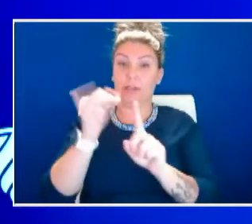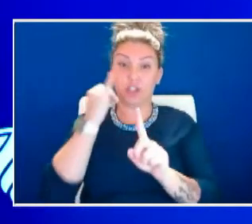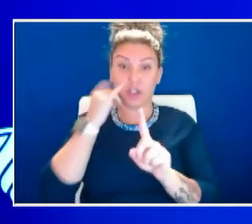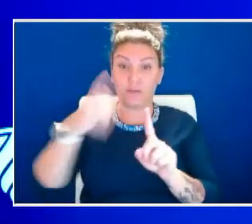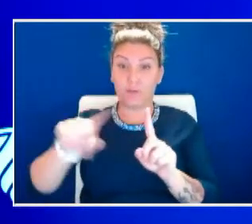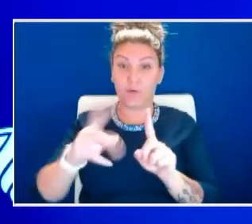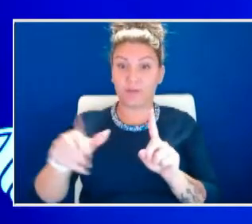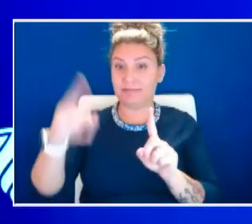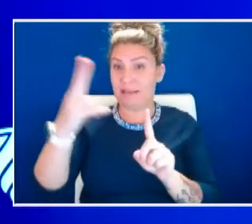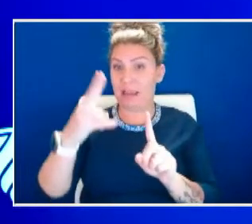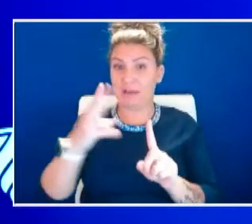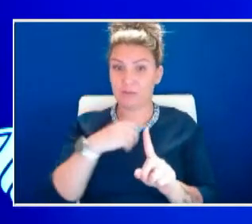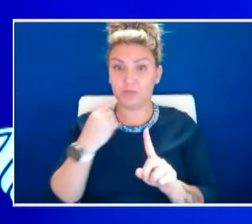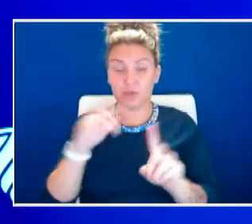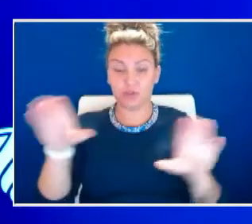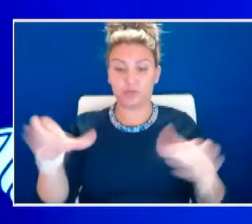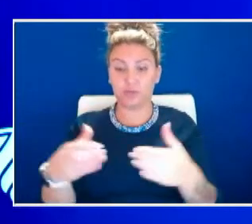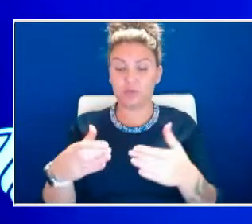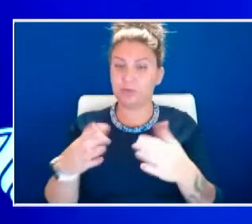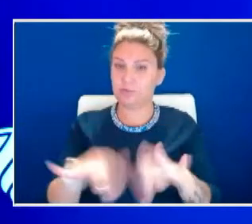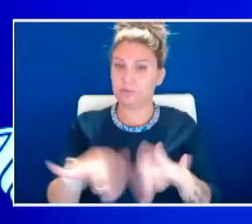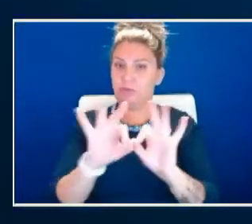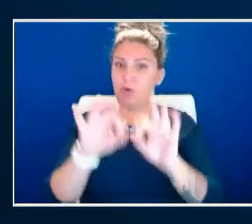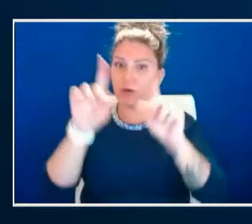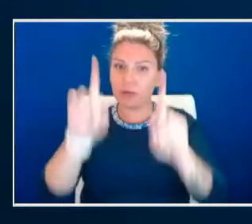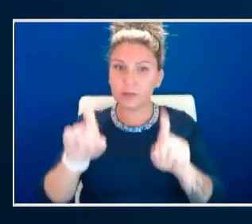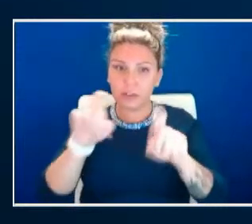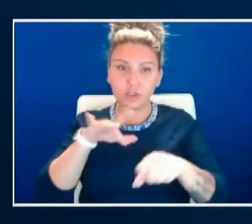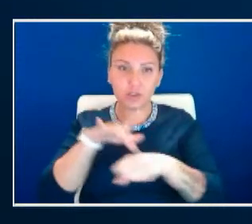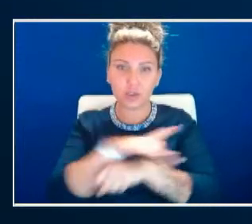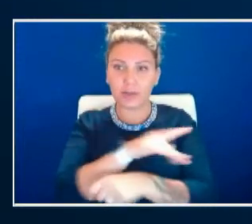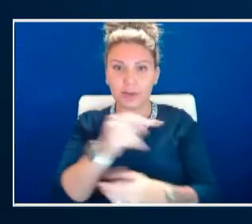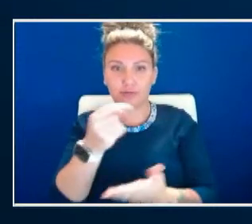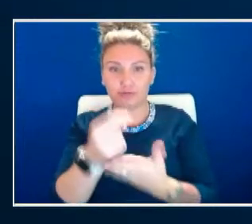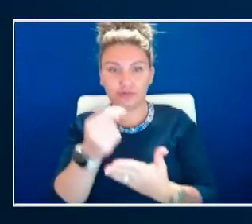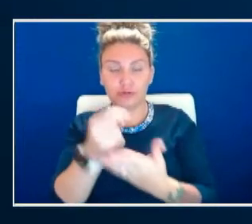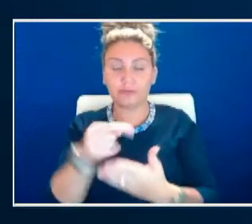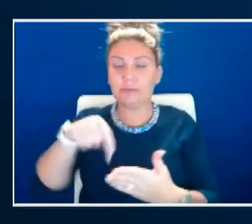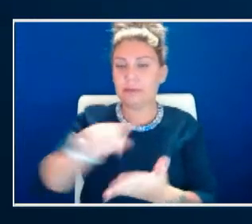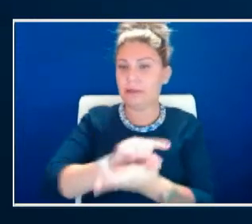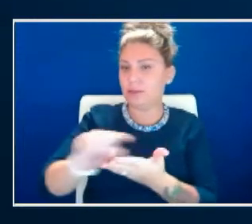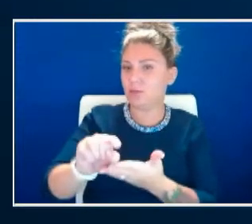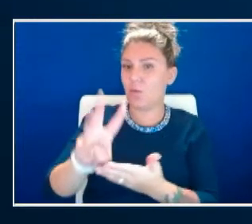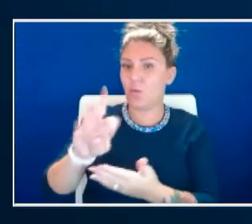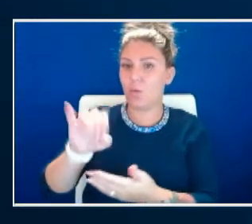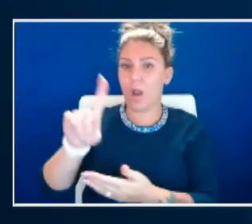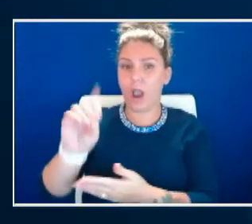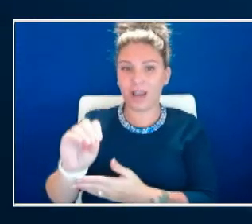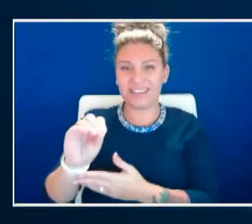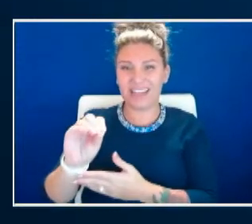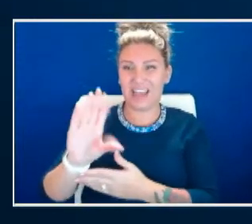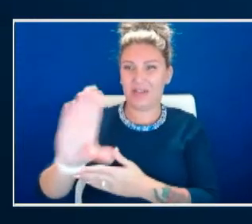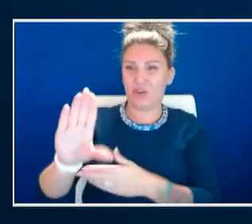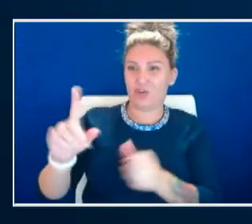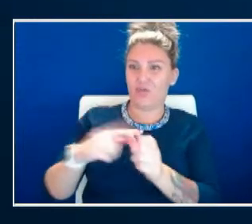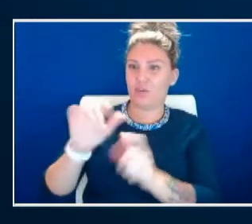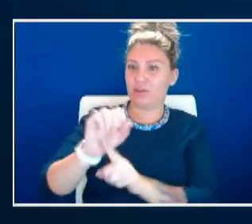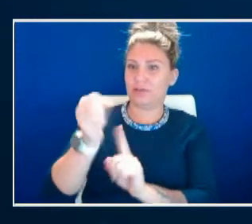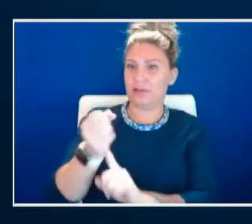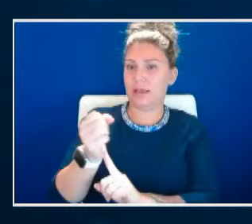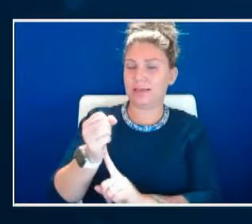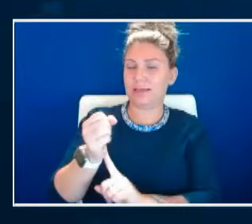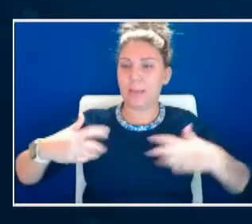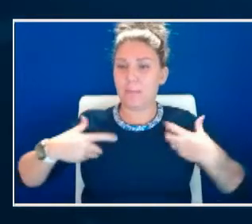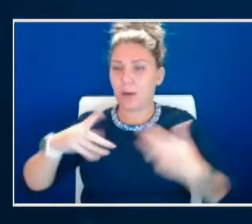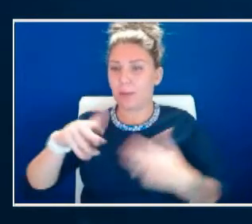risk groups, it is important to get tested early and get treated. This week, Wyandotte County announced its first case of monkeypox. The CDC says that